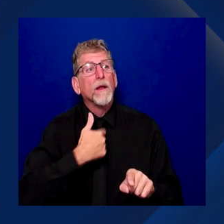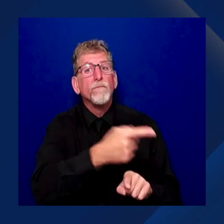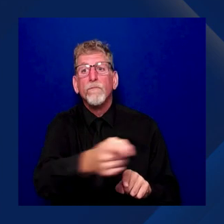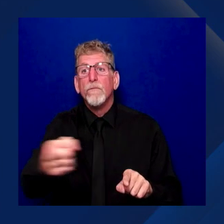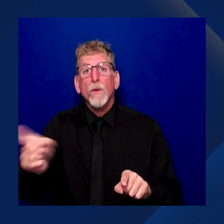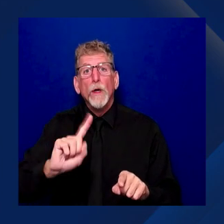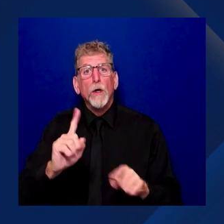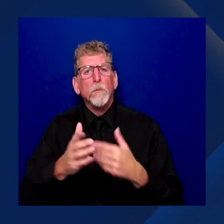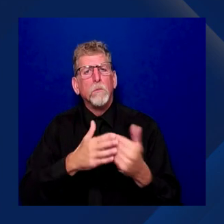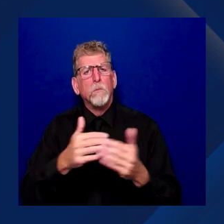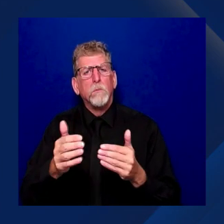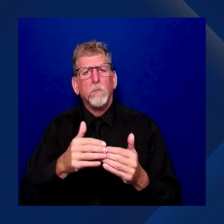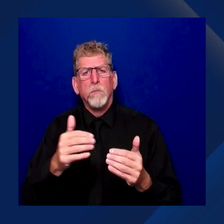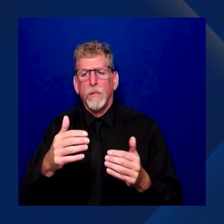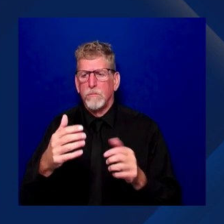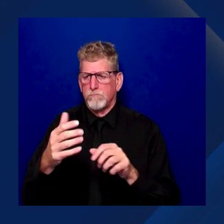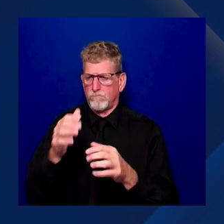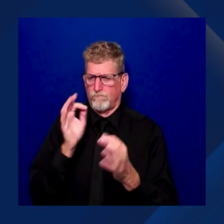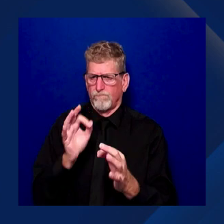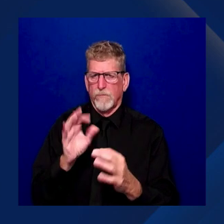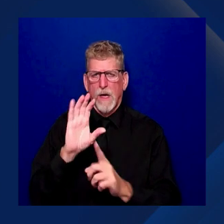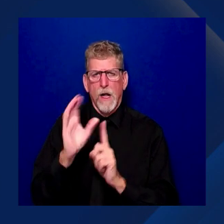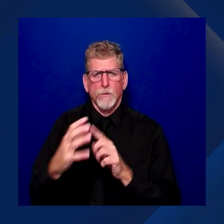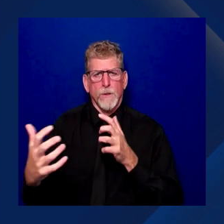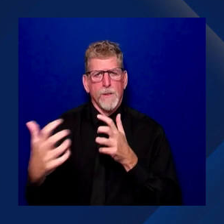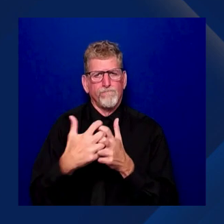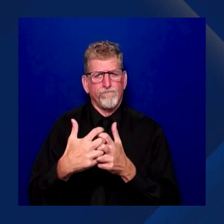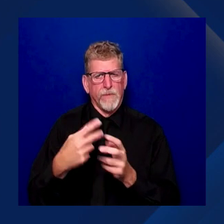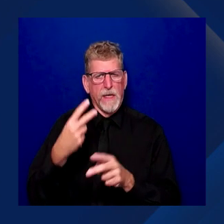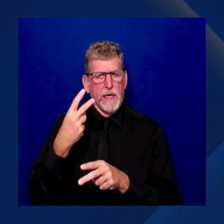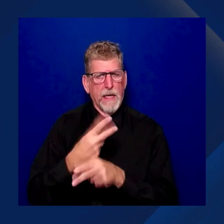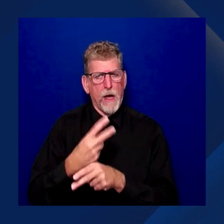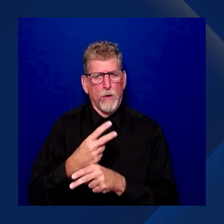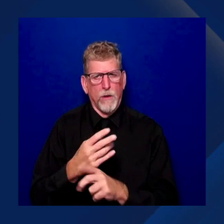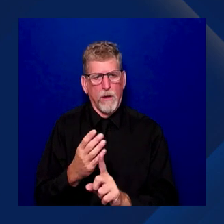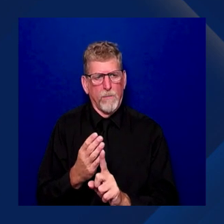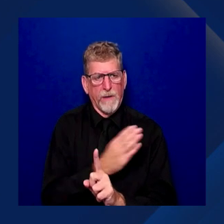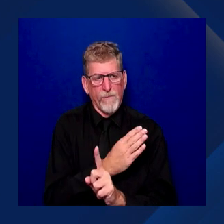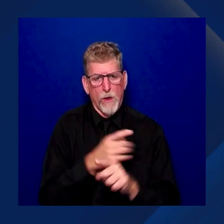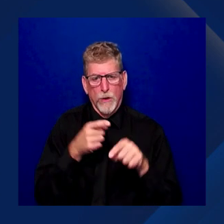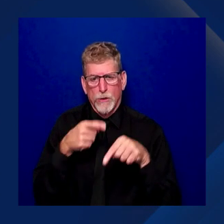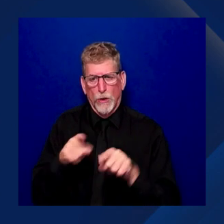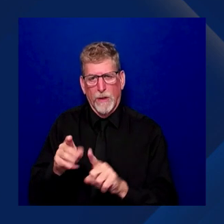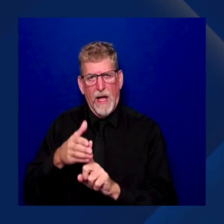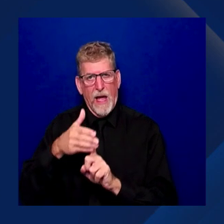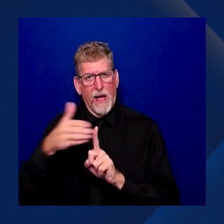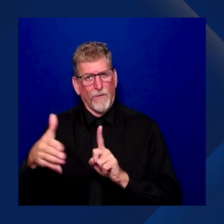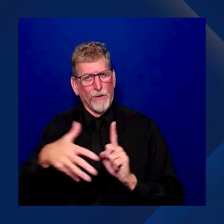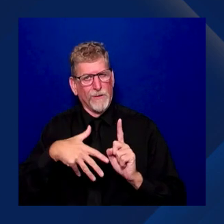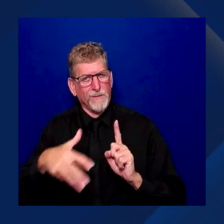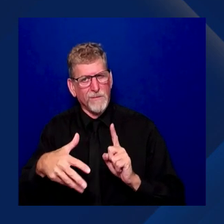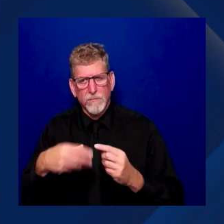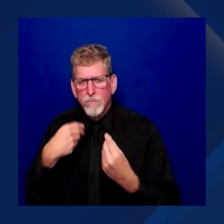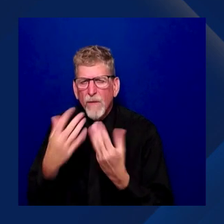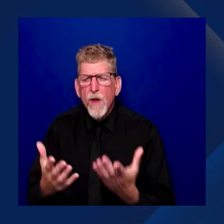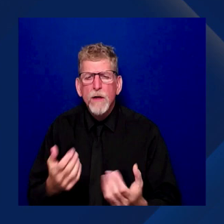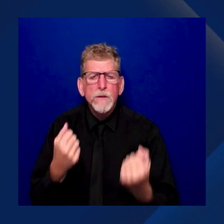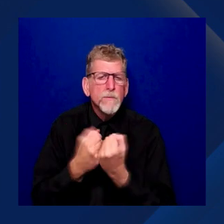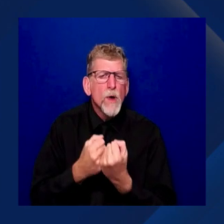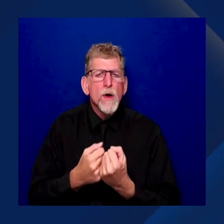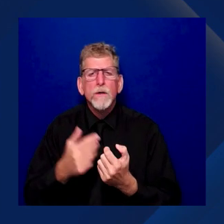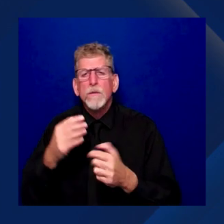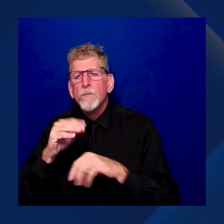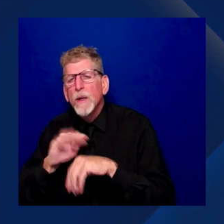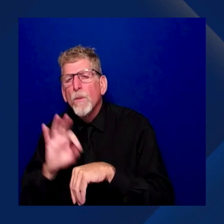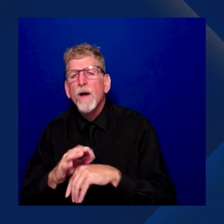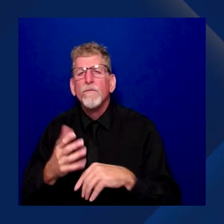during and after their pregnancy. The funding will support nurses and midwives and nurse midwives and